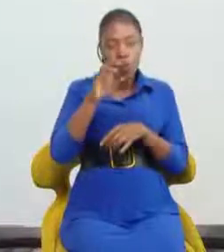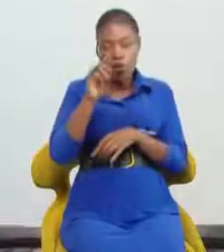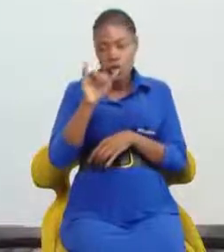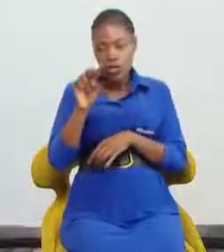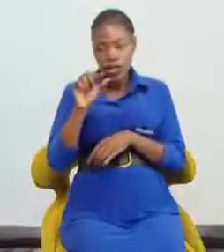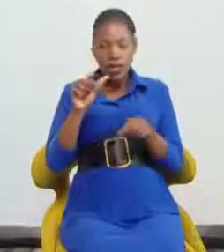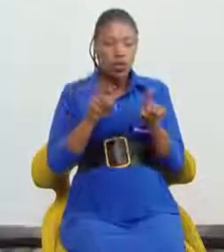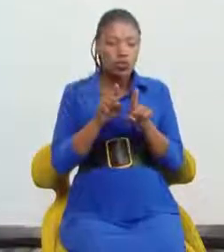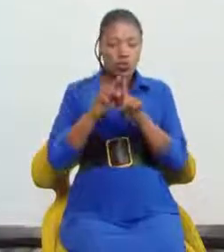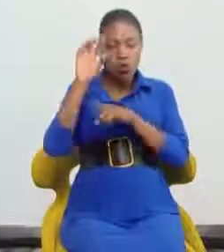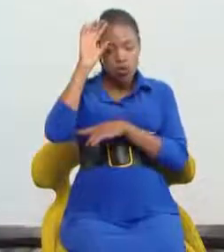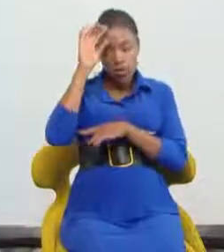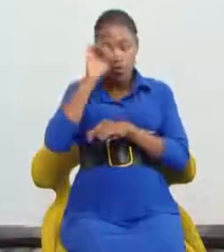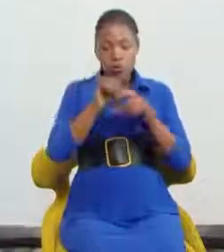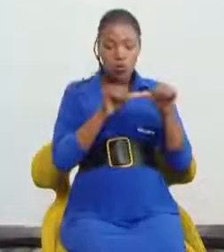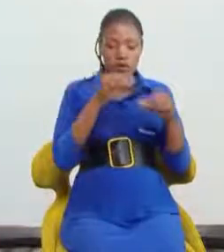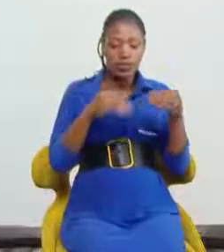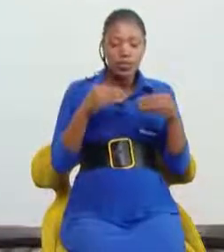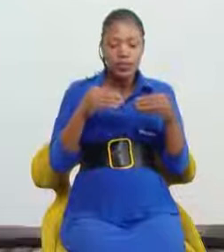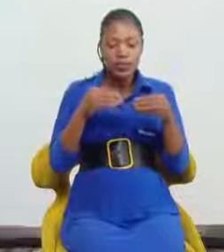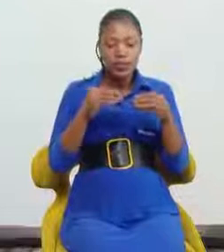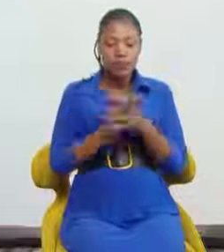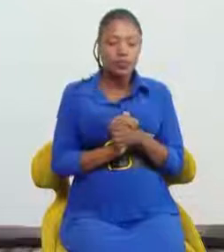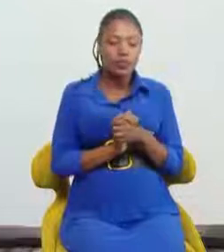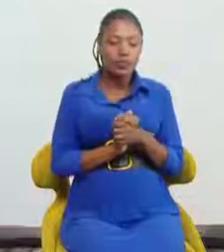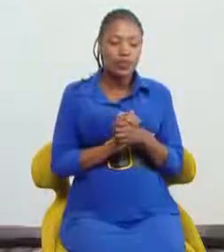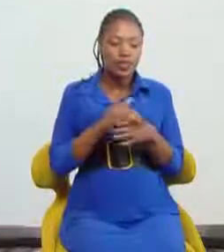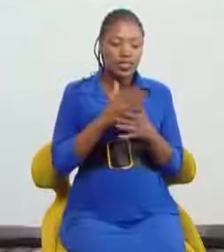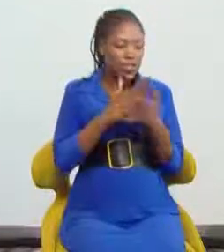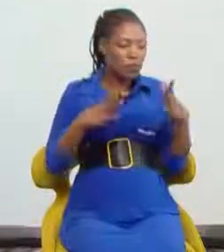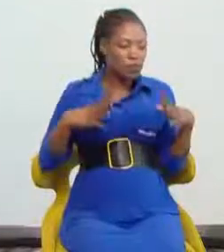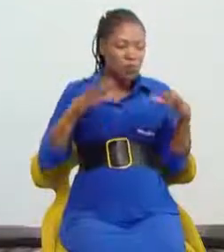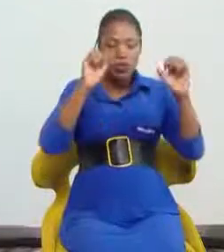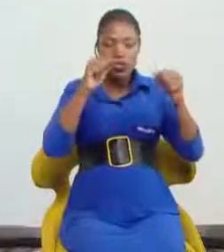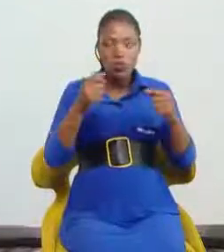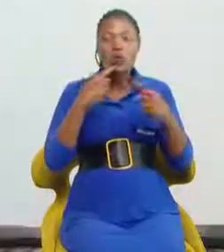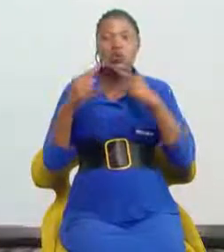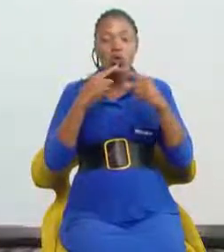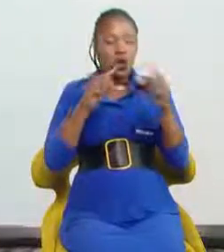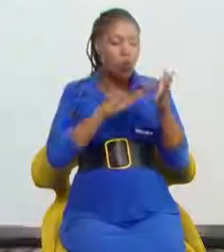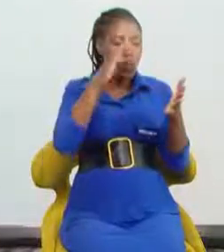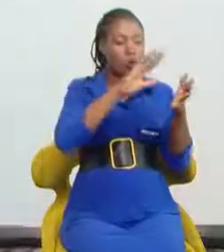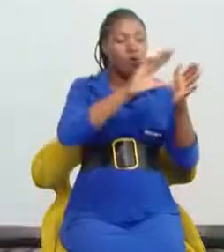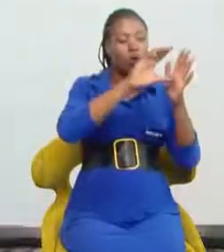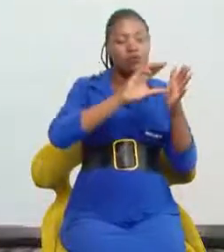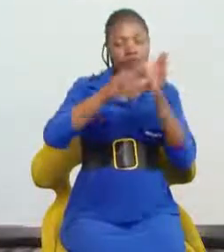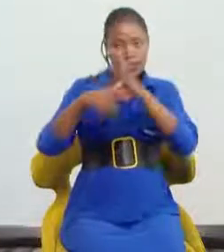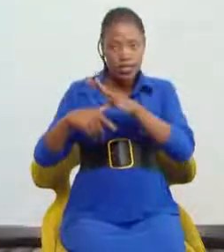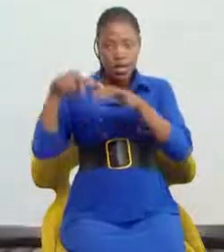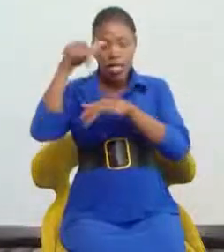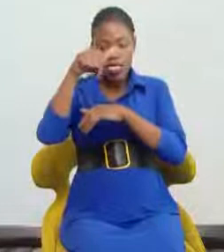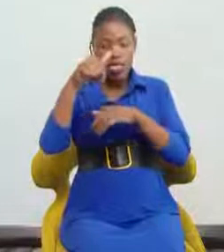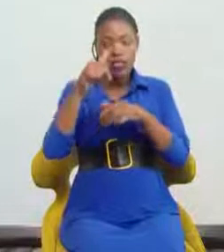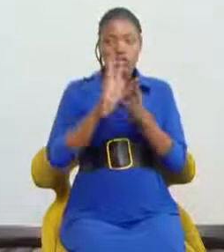disabilities. If some people are interested, I can tell more offline. And in this university,